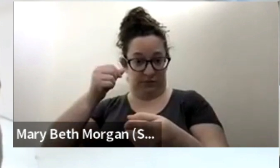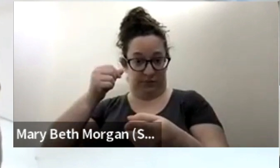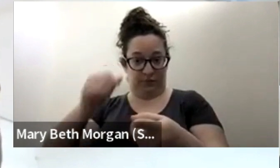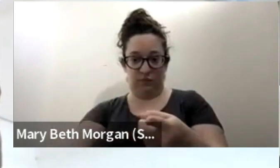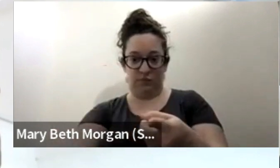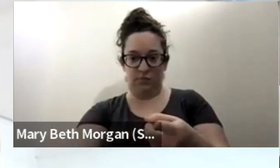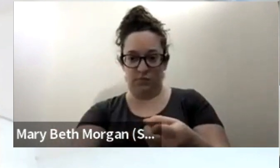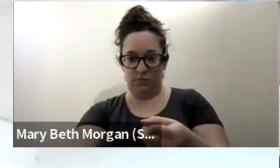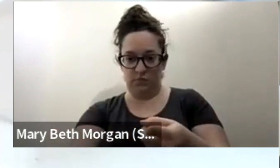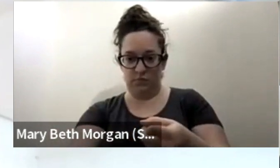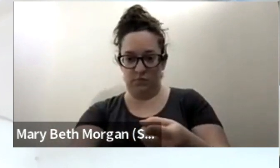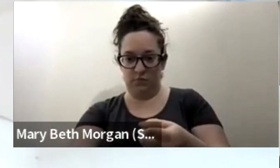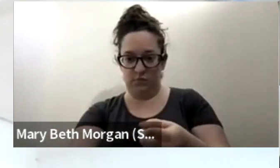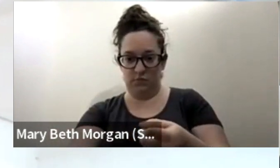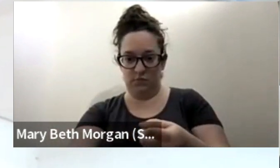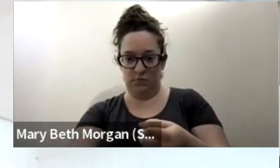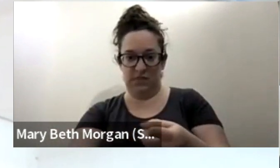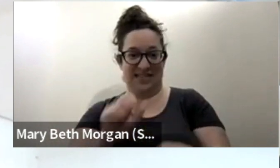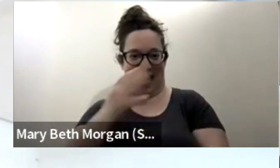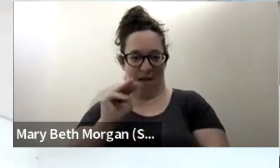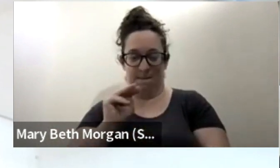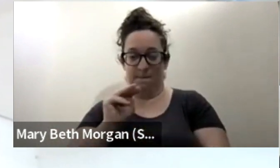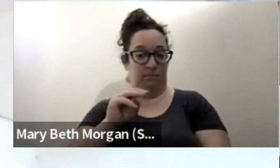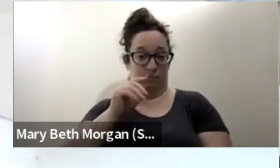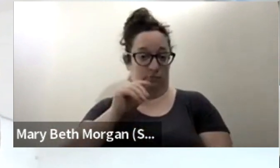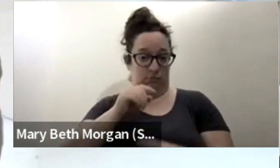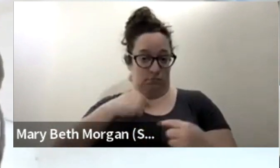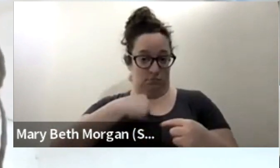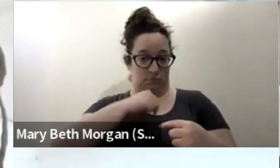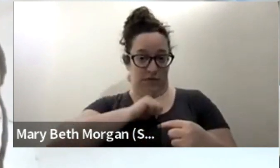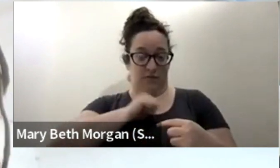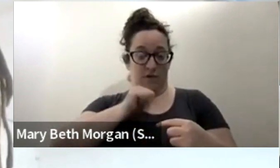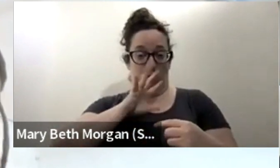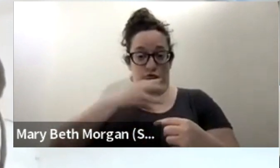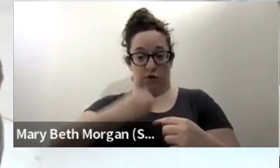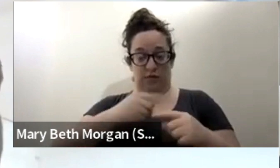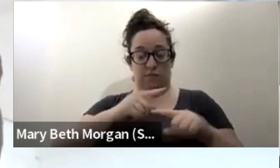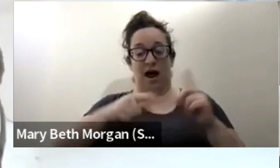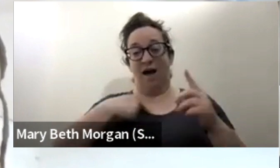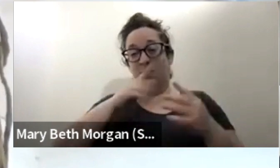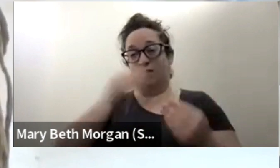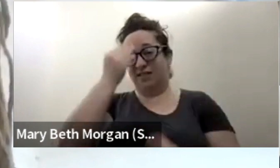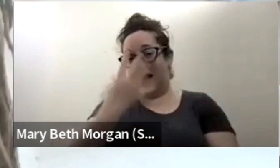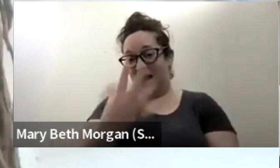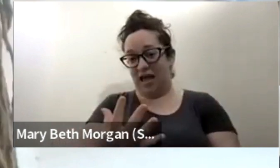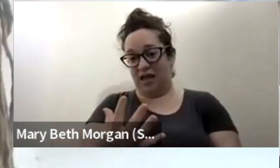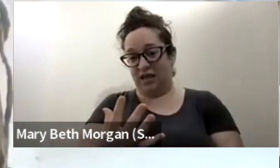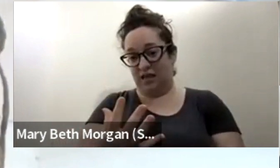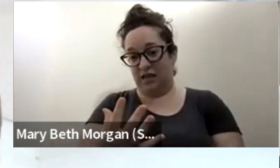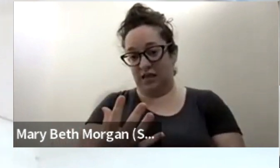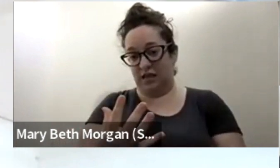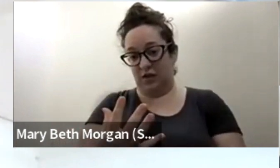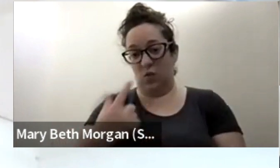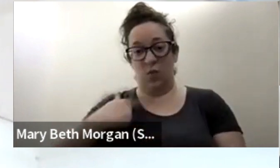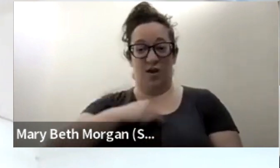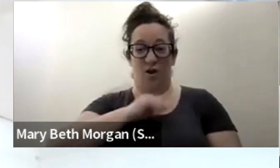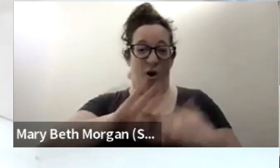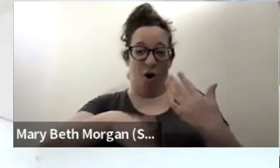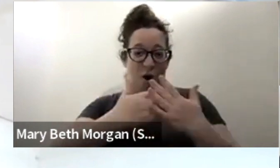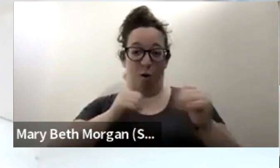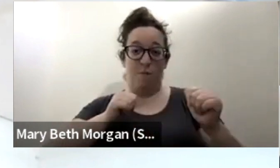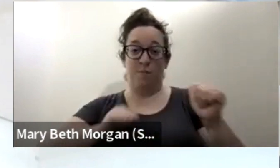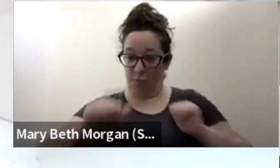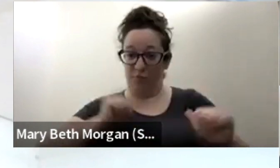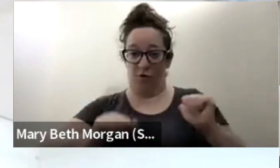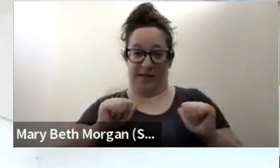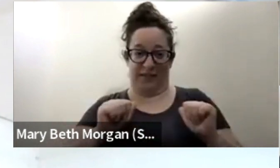my own shit on here, but I would say that if we are all performing gender, including